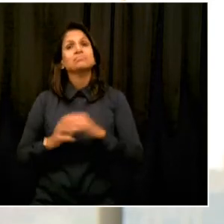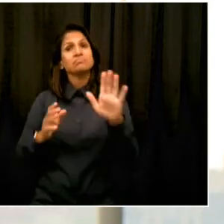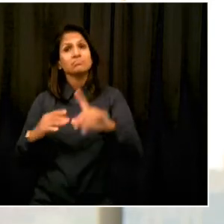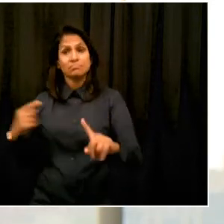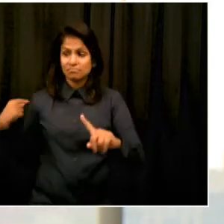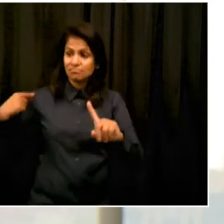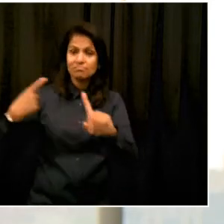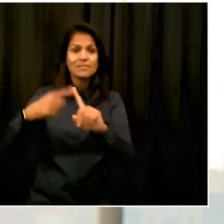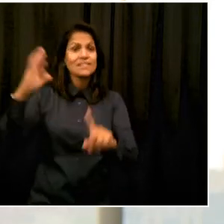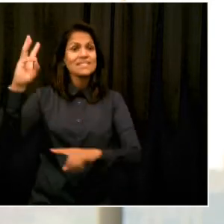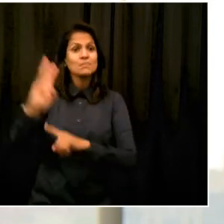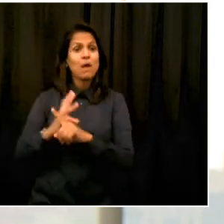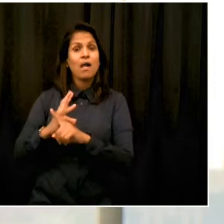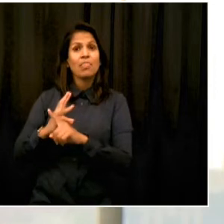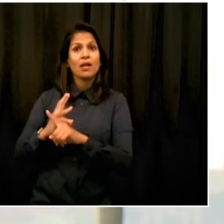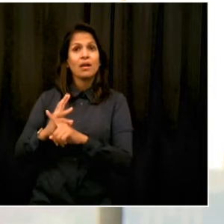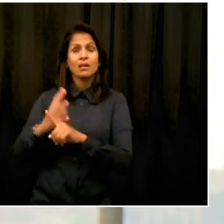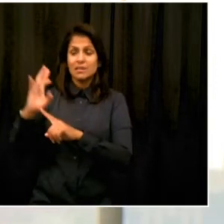job done.